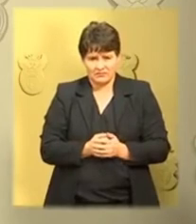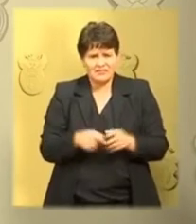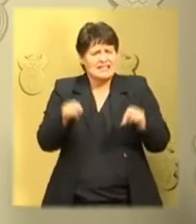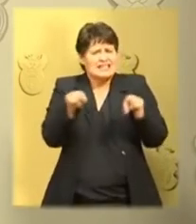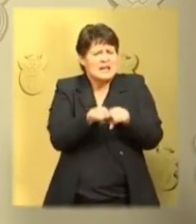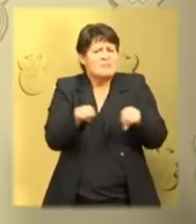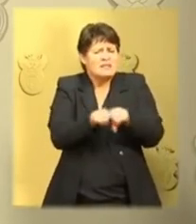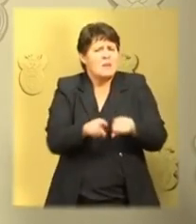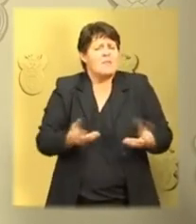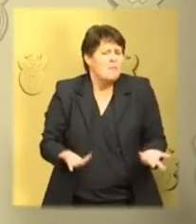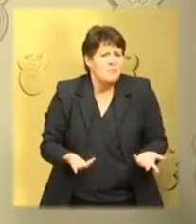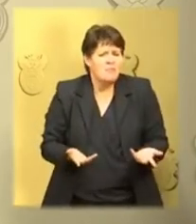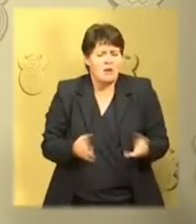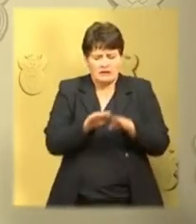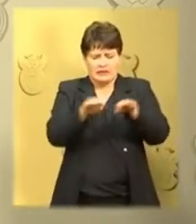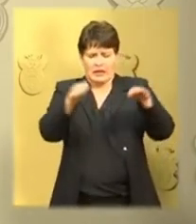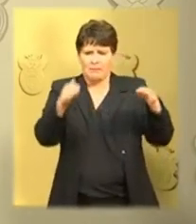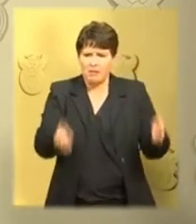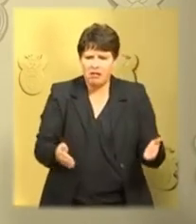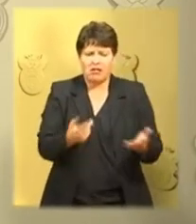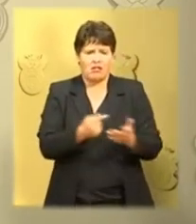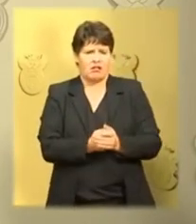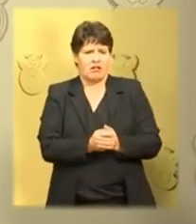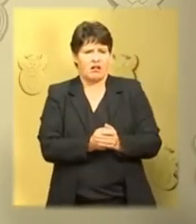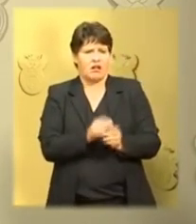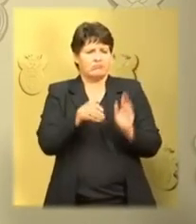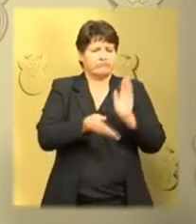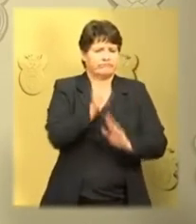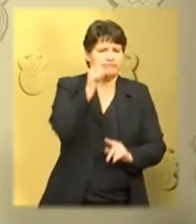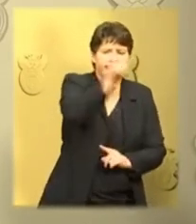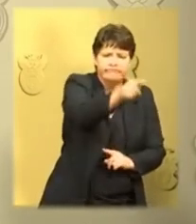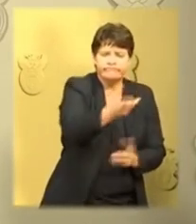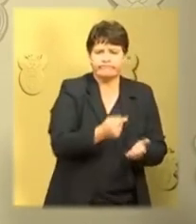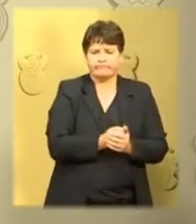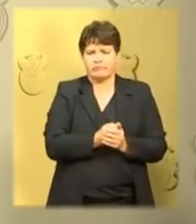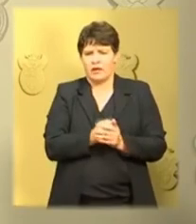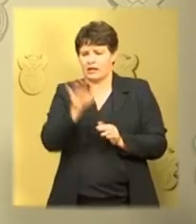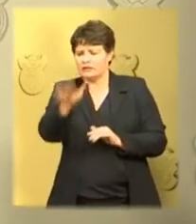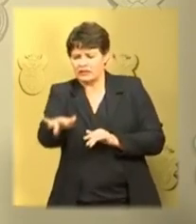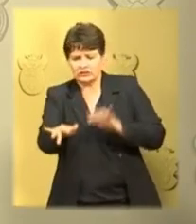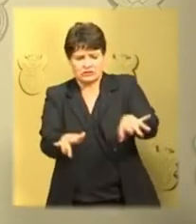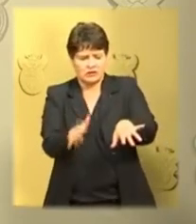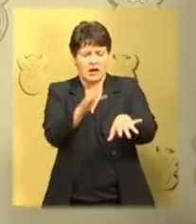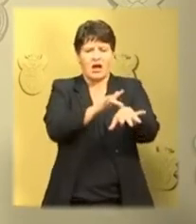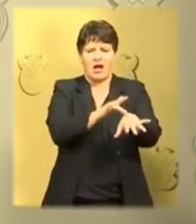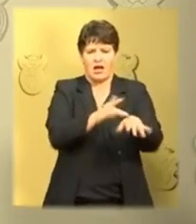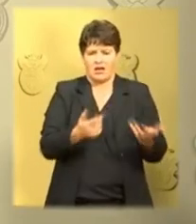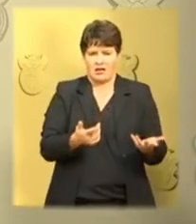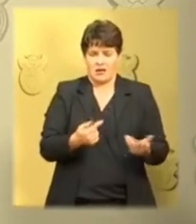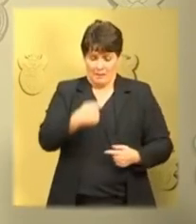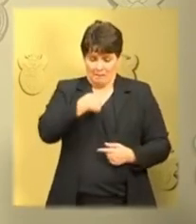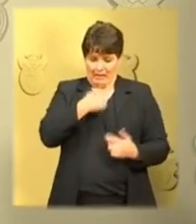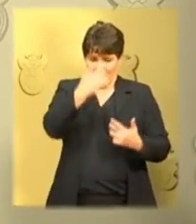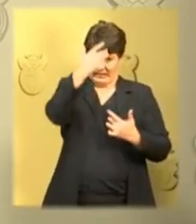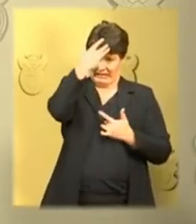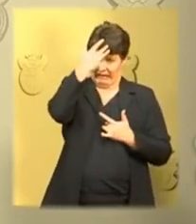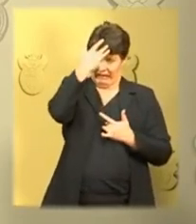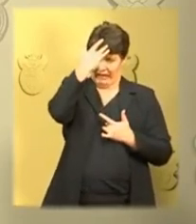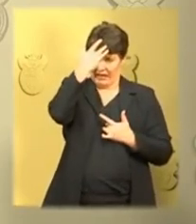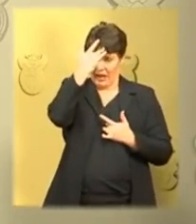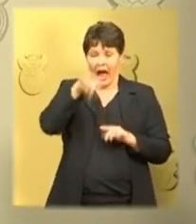day or when an infected person coughs or sneezes when they are close to another